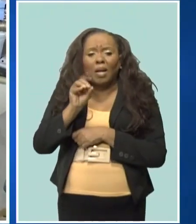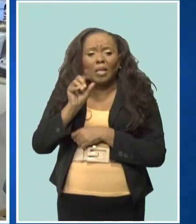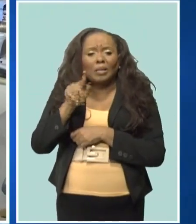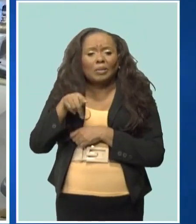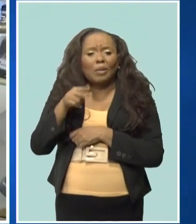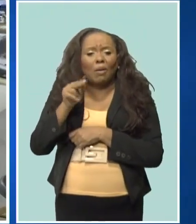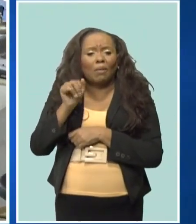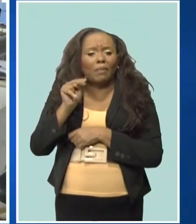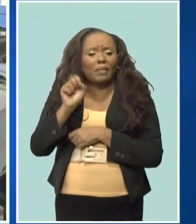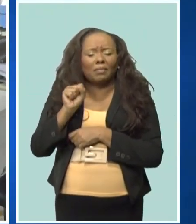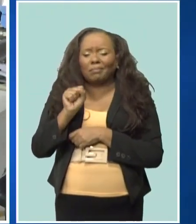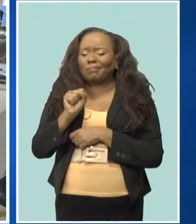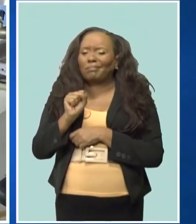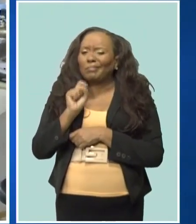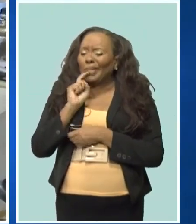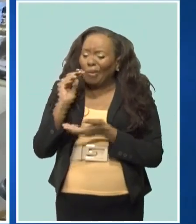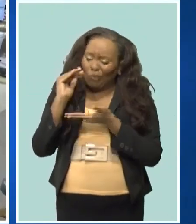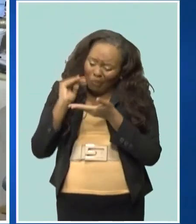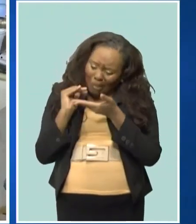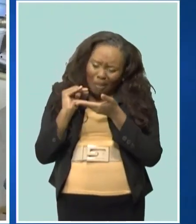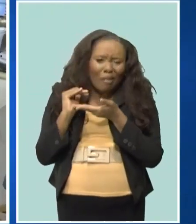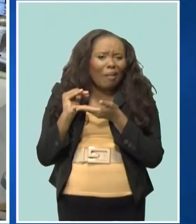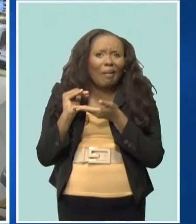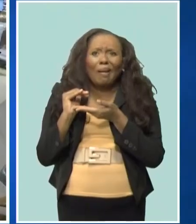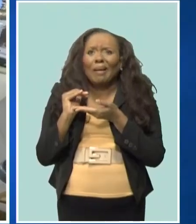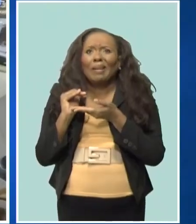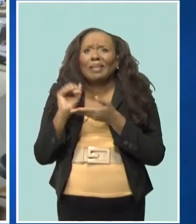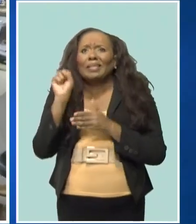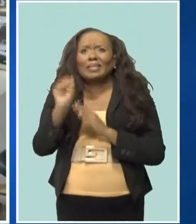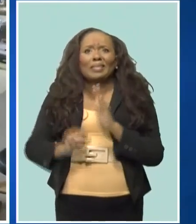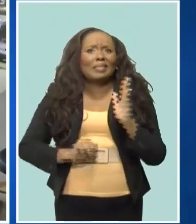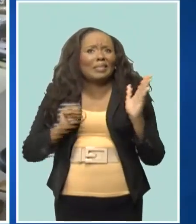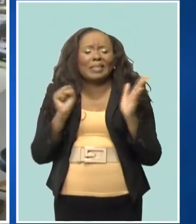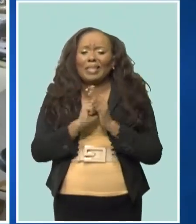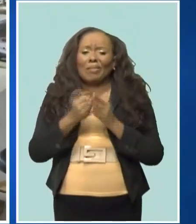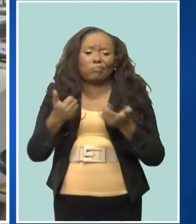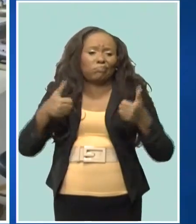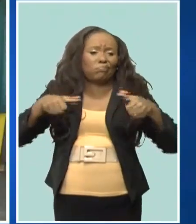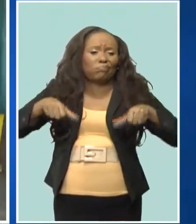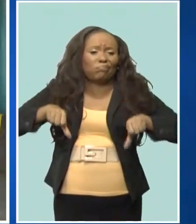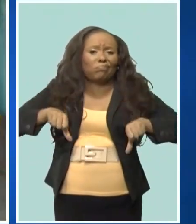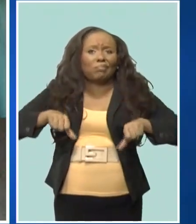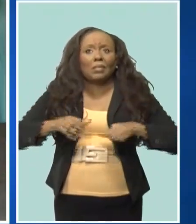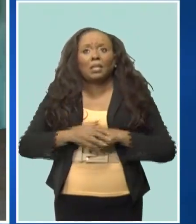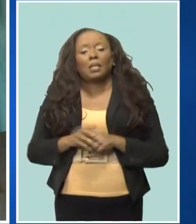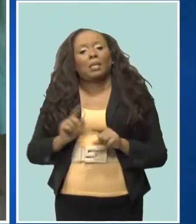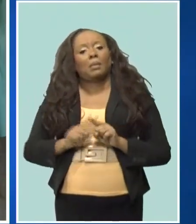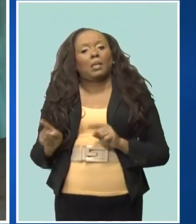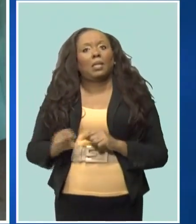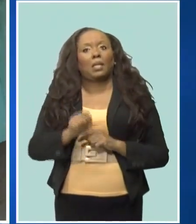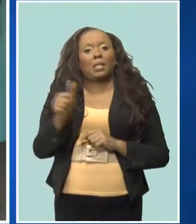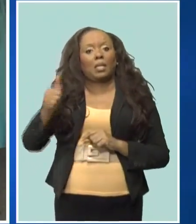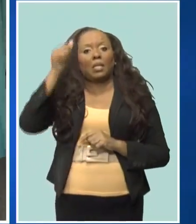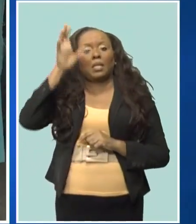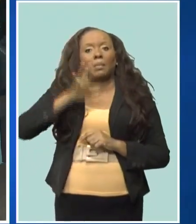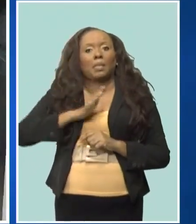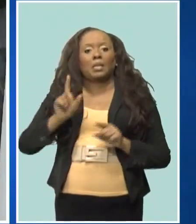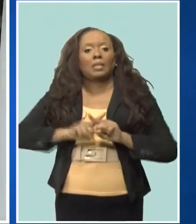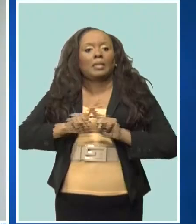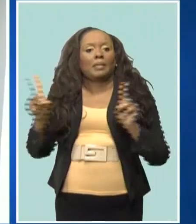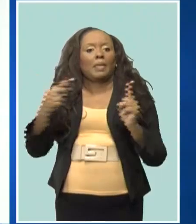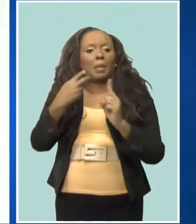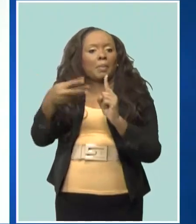ain't catching nothing at all. Season is very, very poor. However, Joshua Green has a different